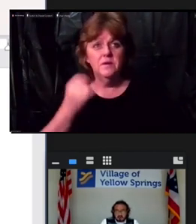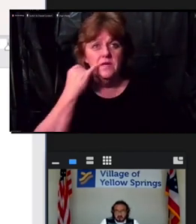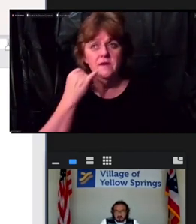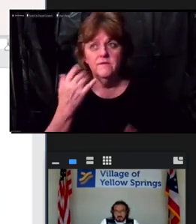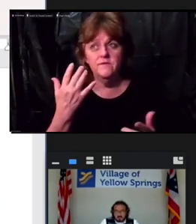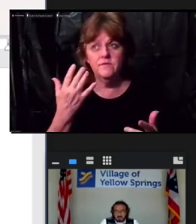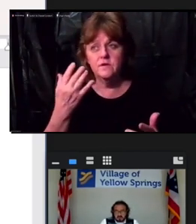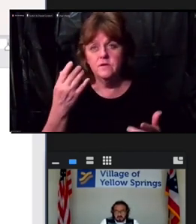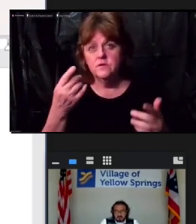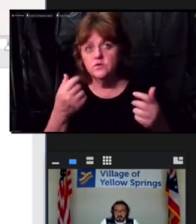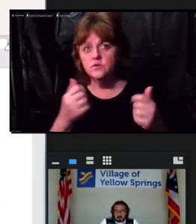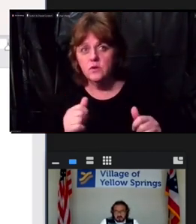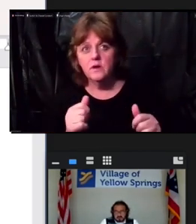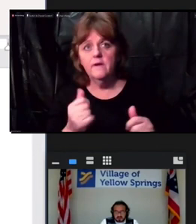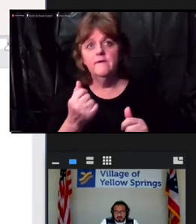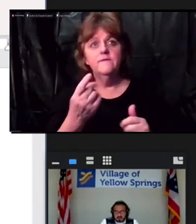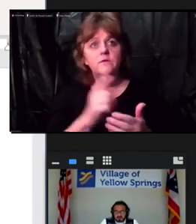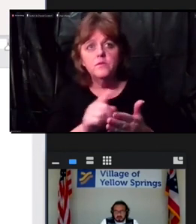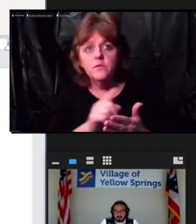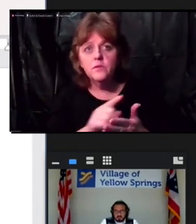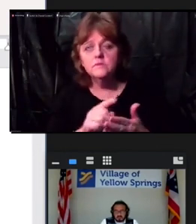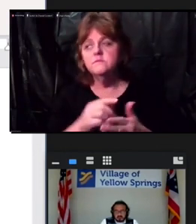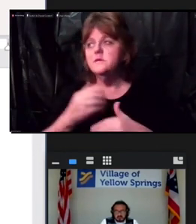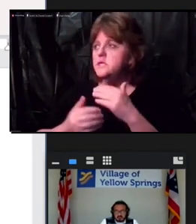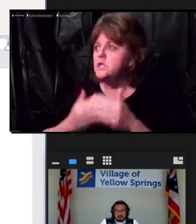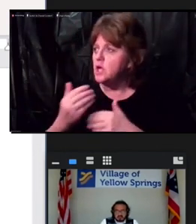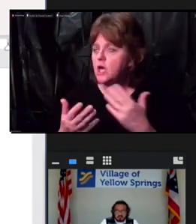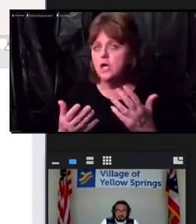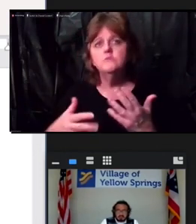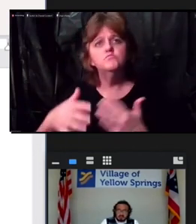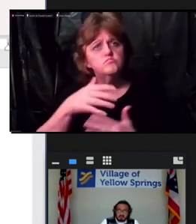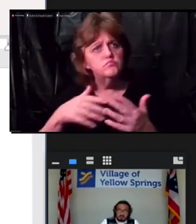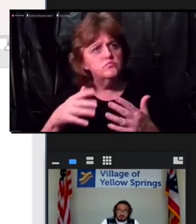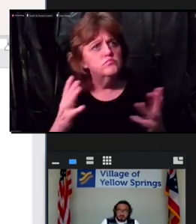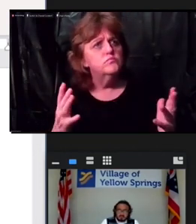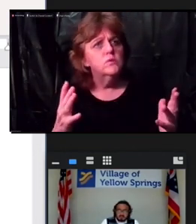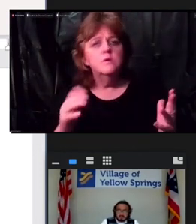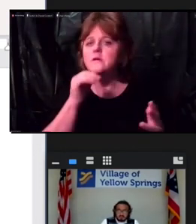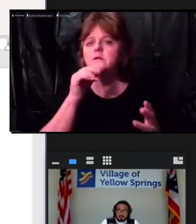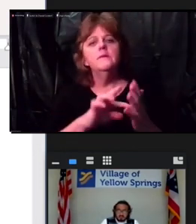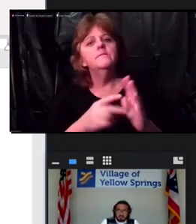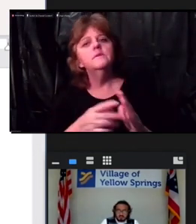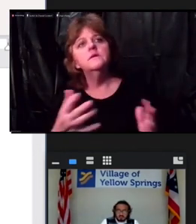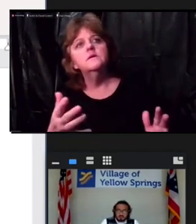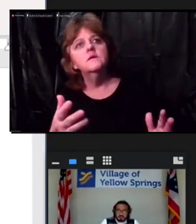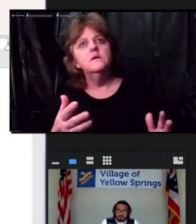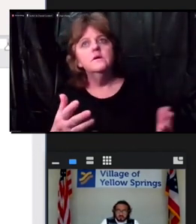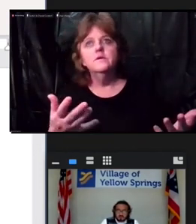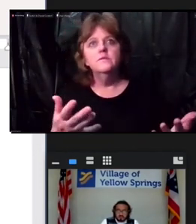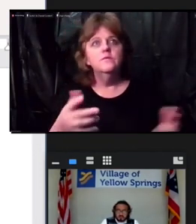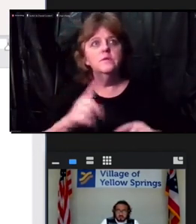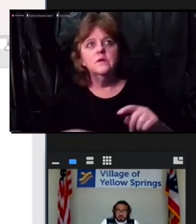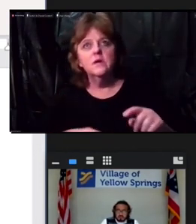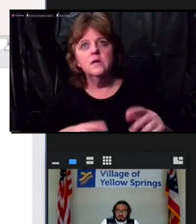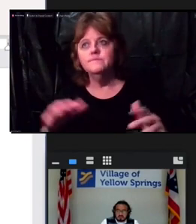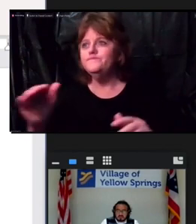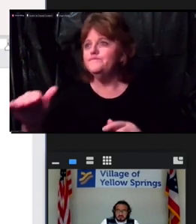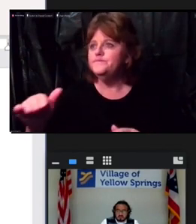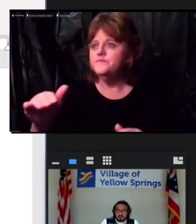tried a few weeks to be kind to others and be kind? Doesn't mean that we don't remind our fellow community members